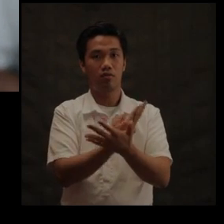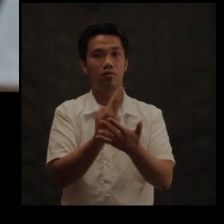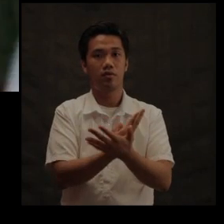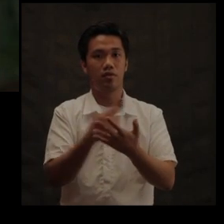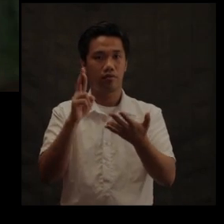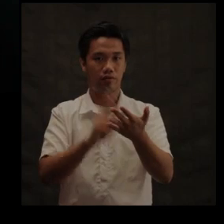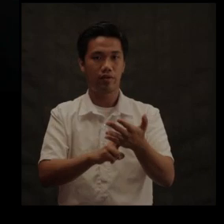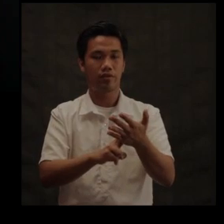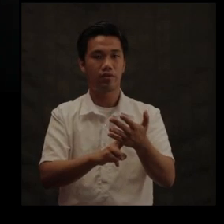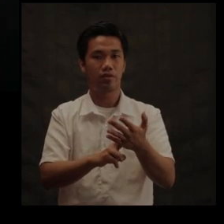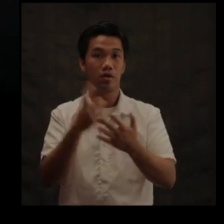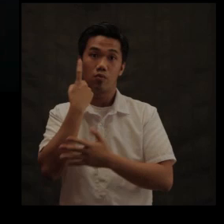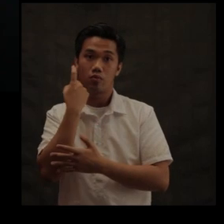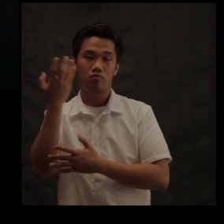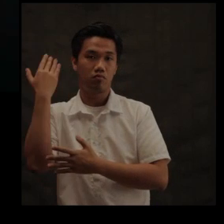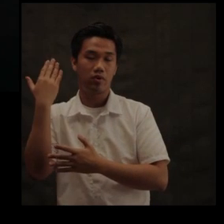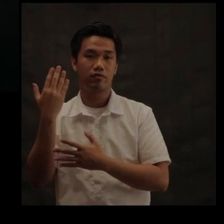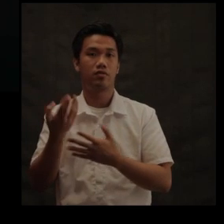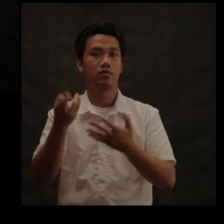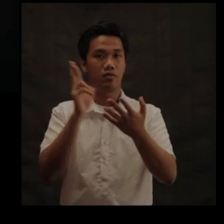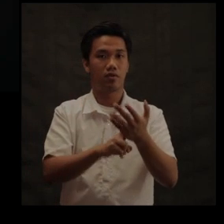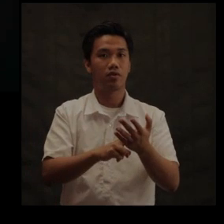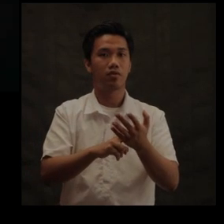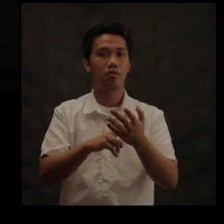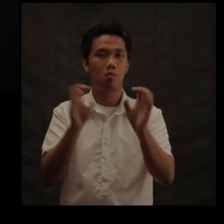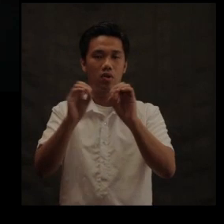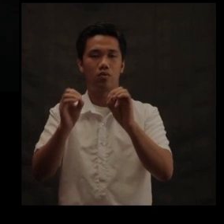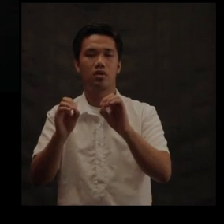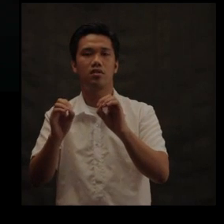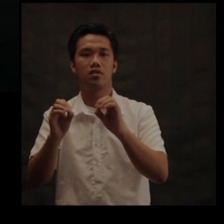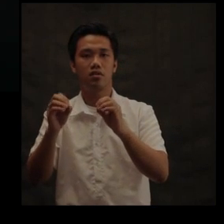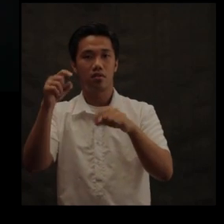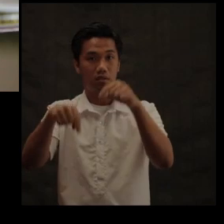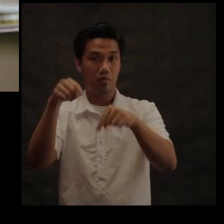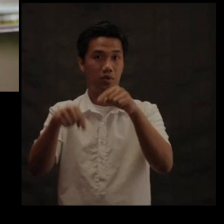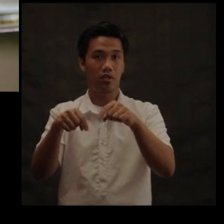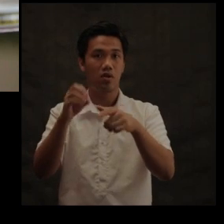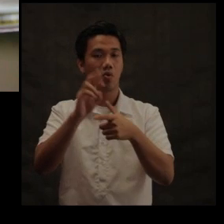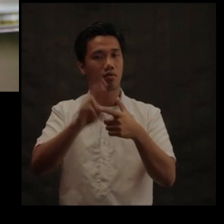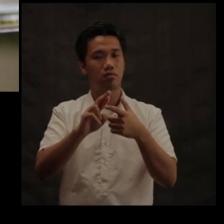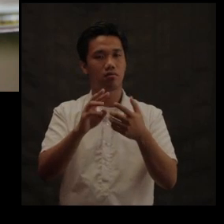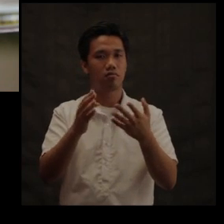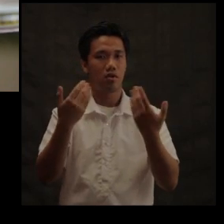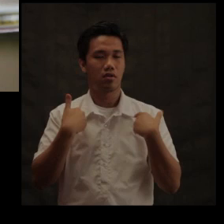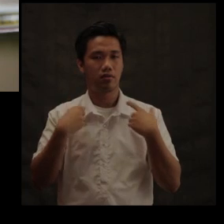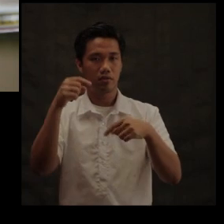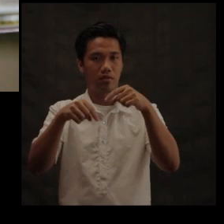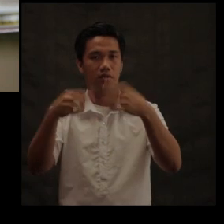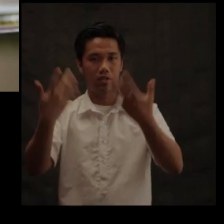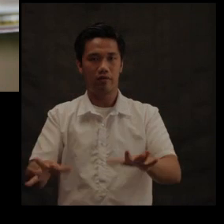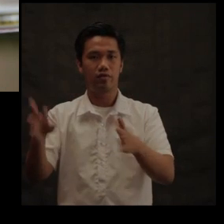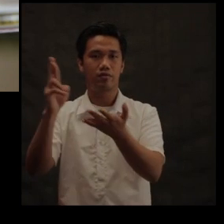their records, those previously registered but have not indicated their type of disability, or those who may have developed a